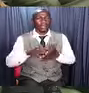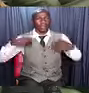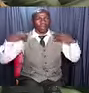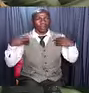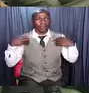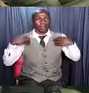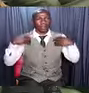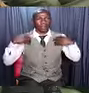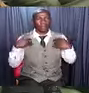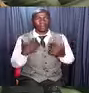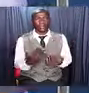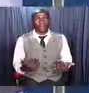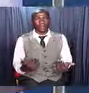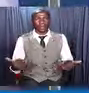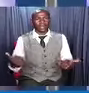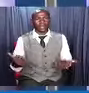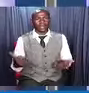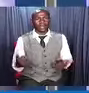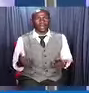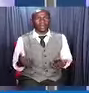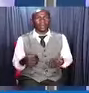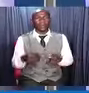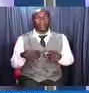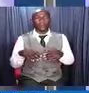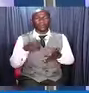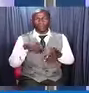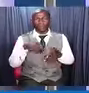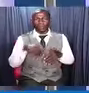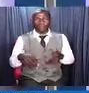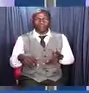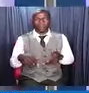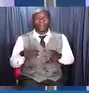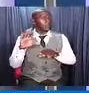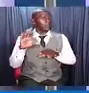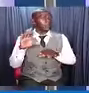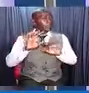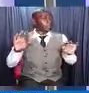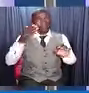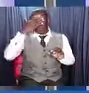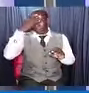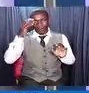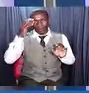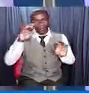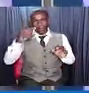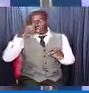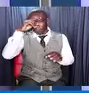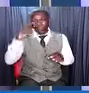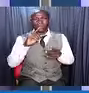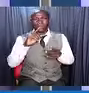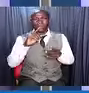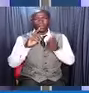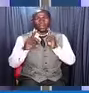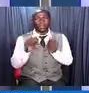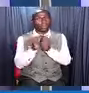So that happiness of the lad. Inamtia deni baba. Is what indebts the father. Utaona hasahau. You'll see them not being forgetful. Mana hakuongea huko